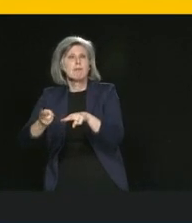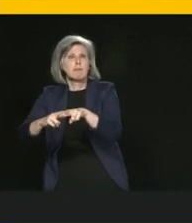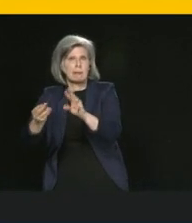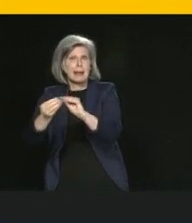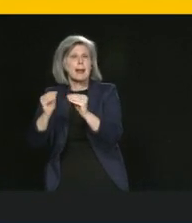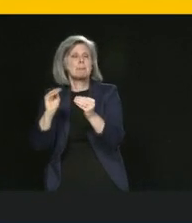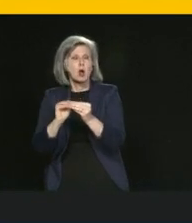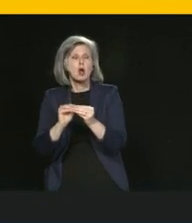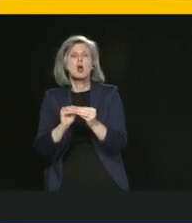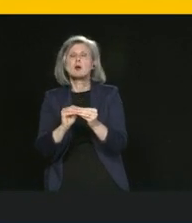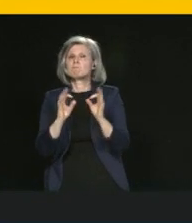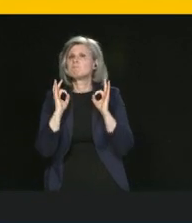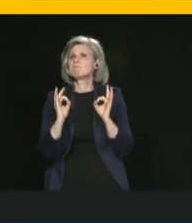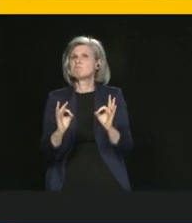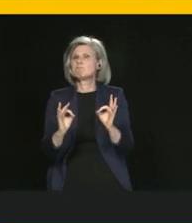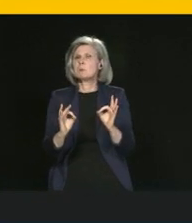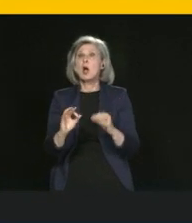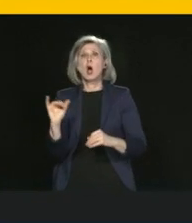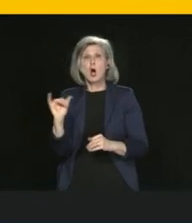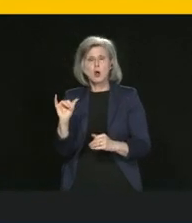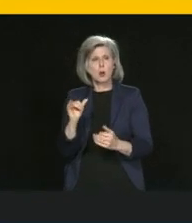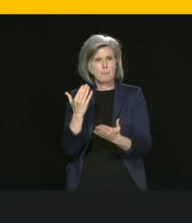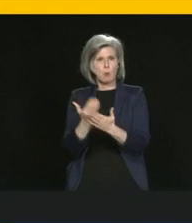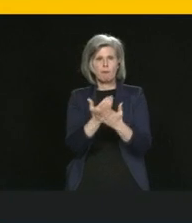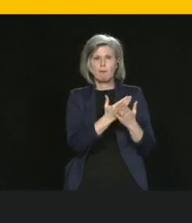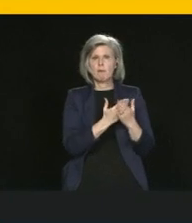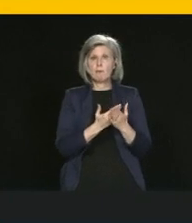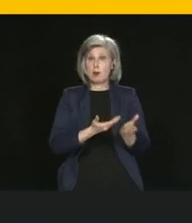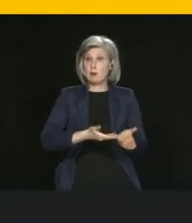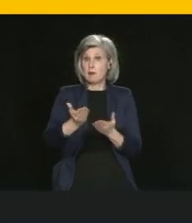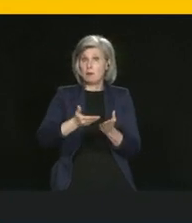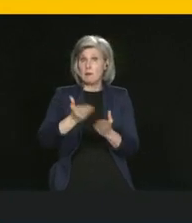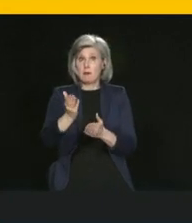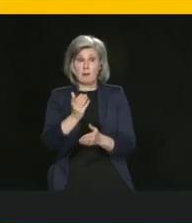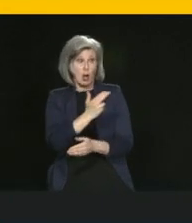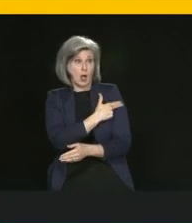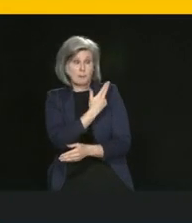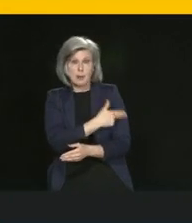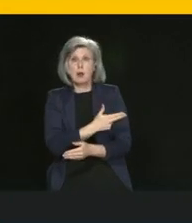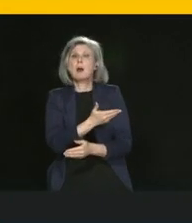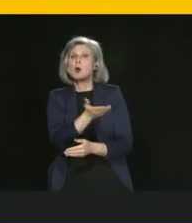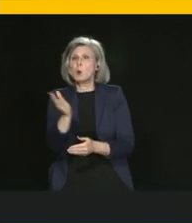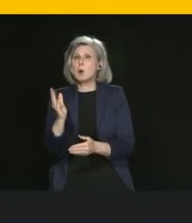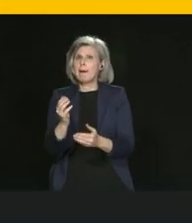severely ill cases through the worst of their illness.